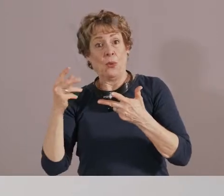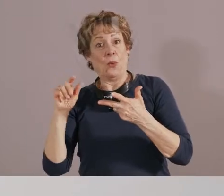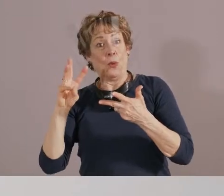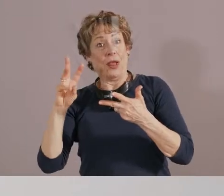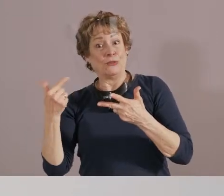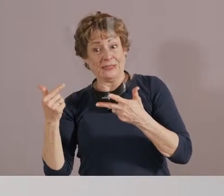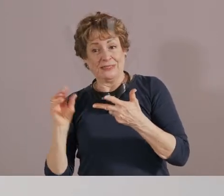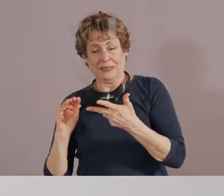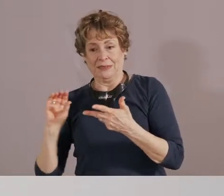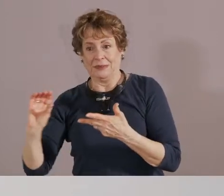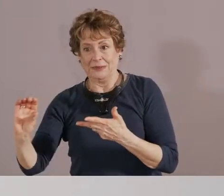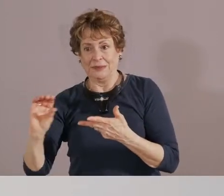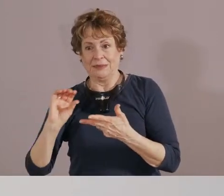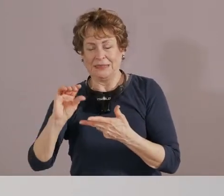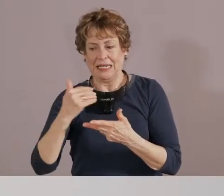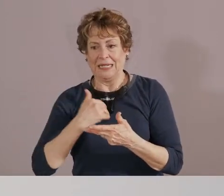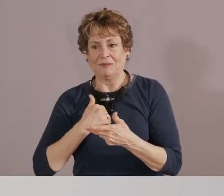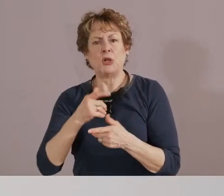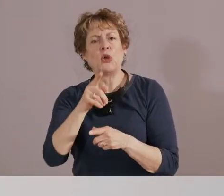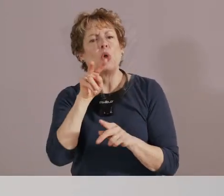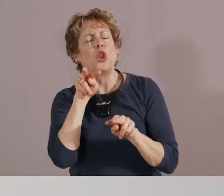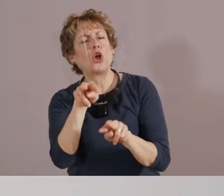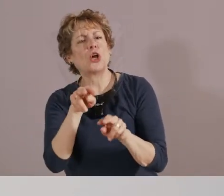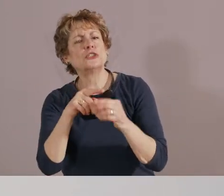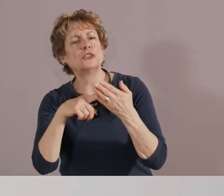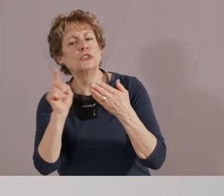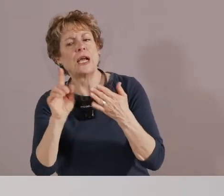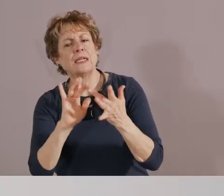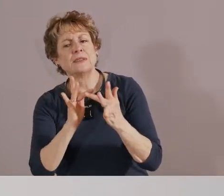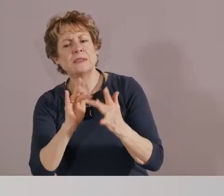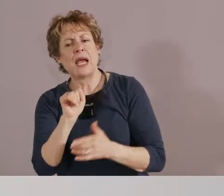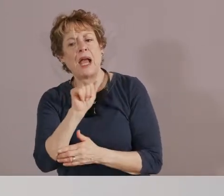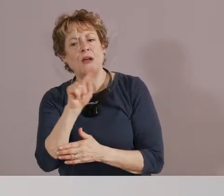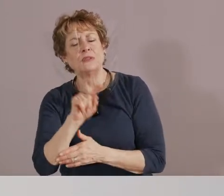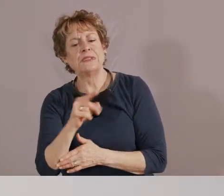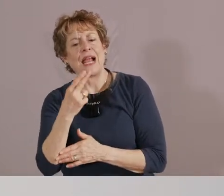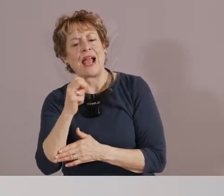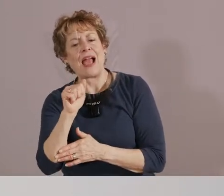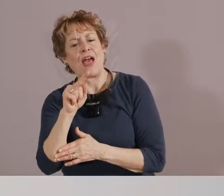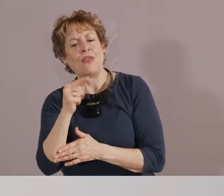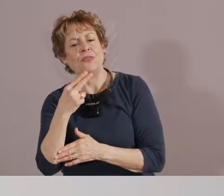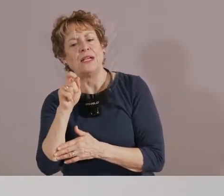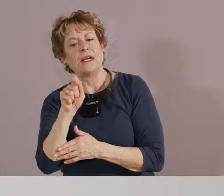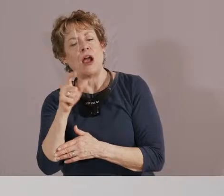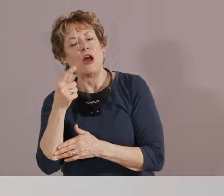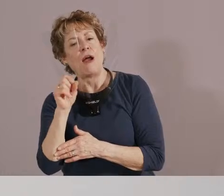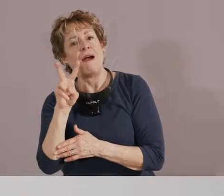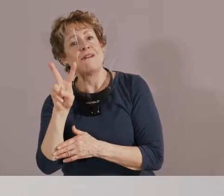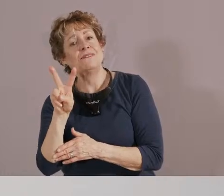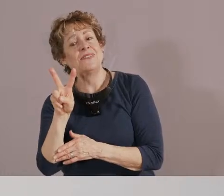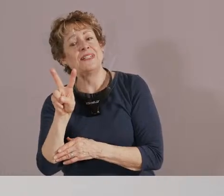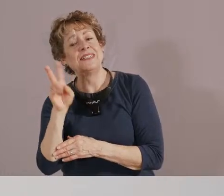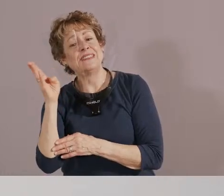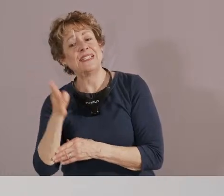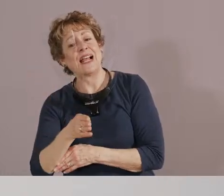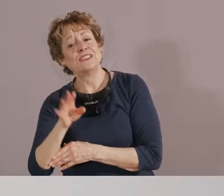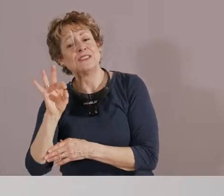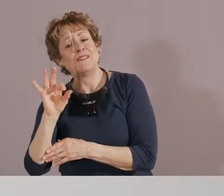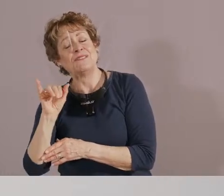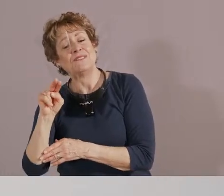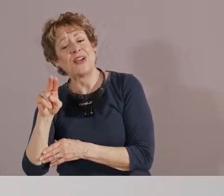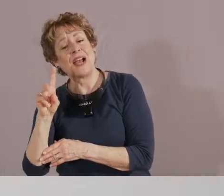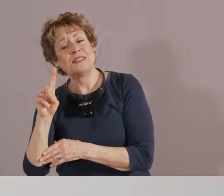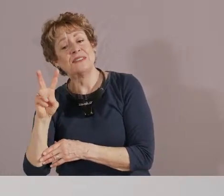azhealth.gov/findvaccine. And we will be adding more. CVS and Walgreens are pretty busy